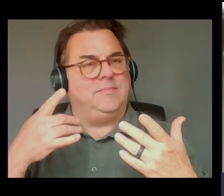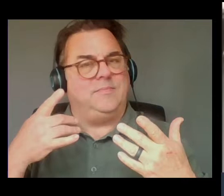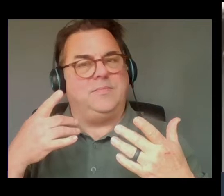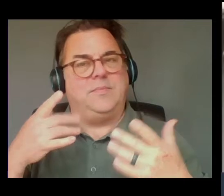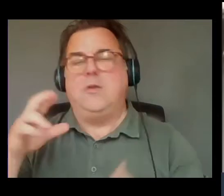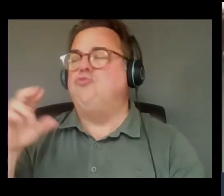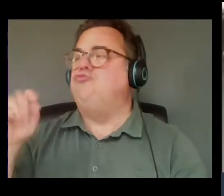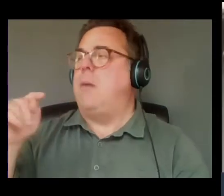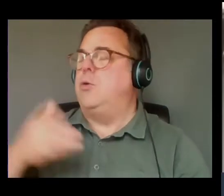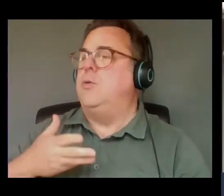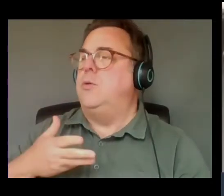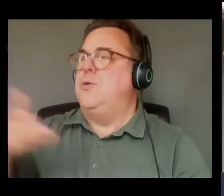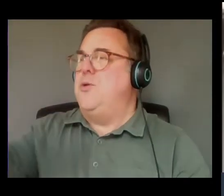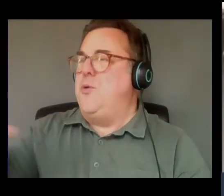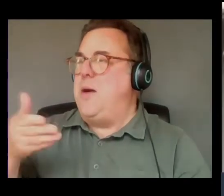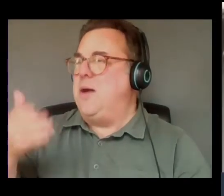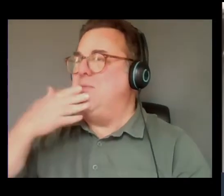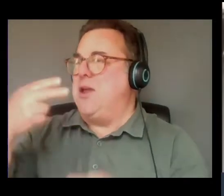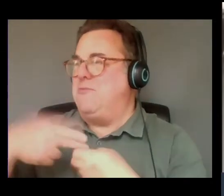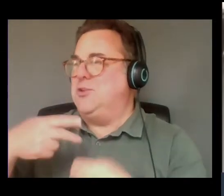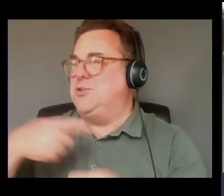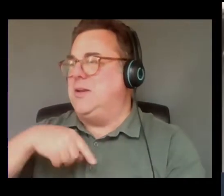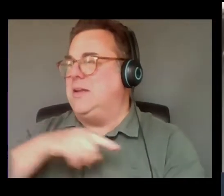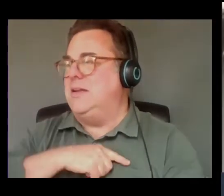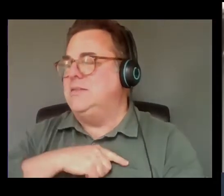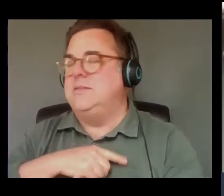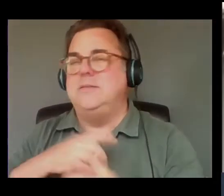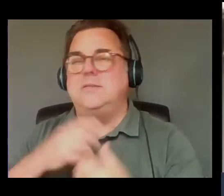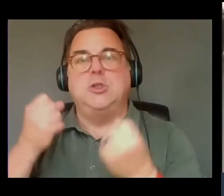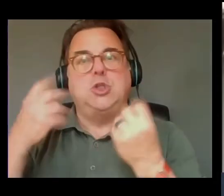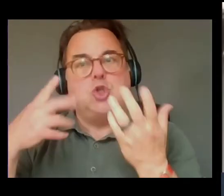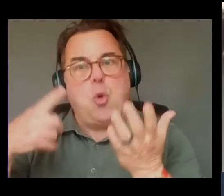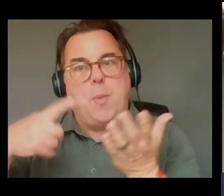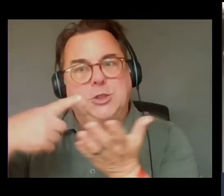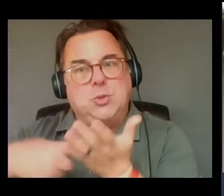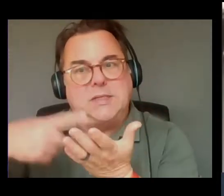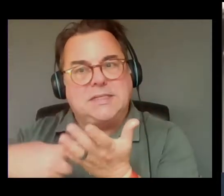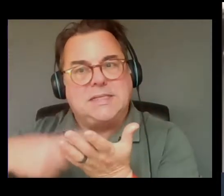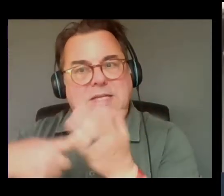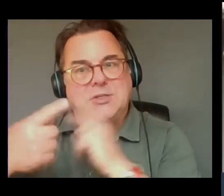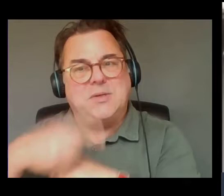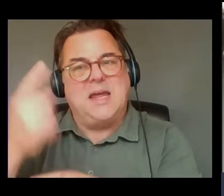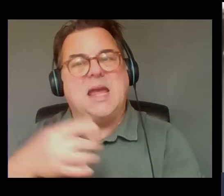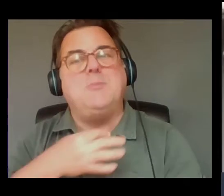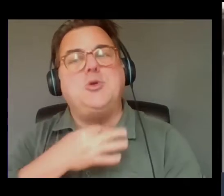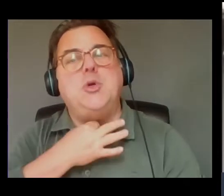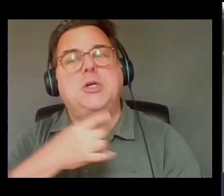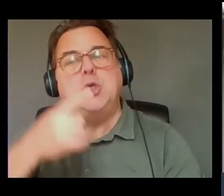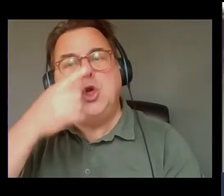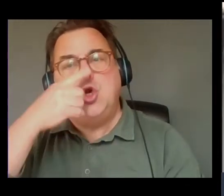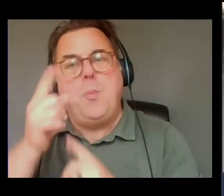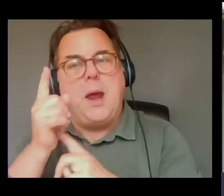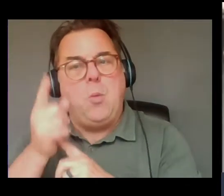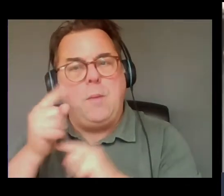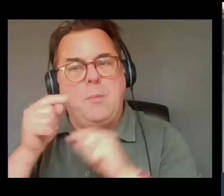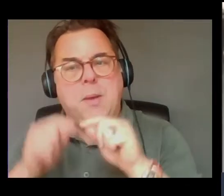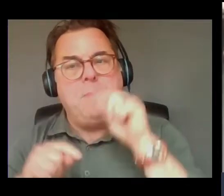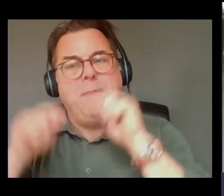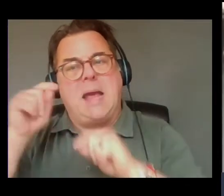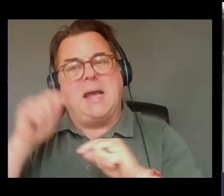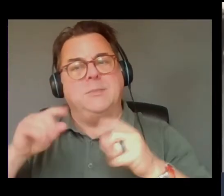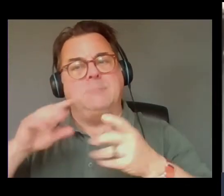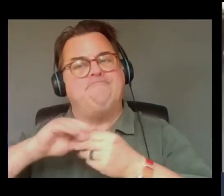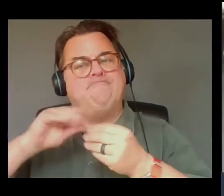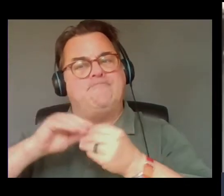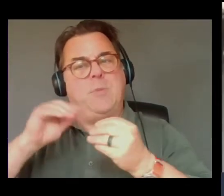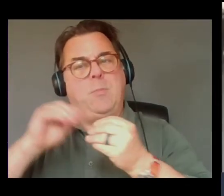welcome. We appreciate having you here. Lots to dig in there too. Just want to see if maybe you could take a step back and tell us a little bit